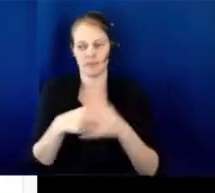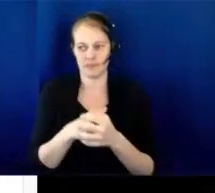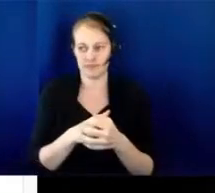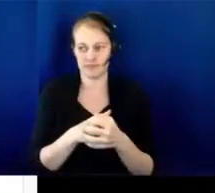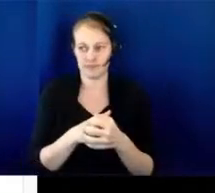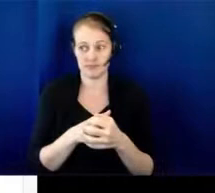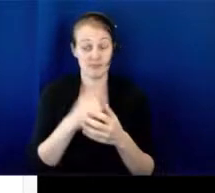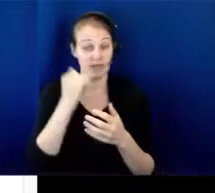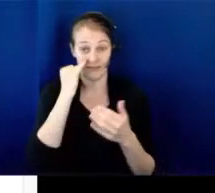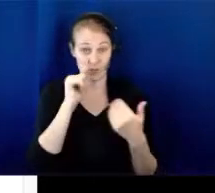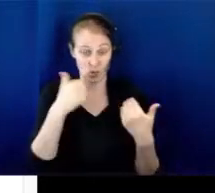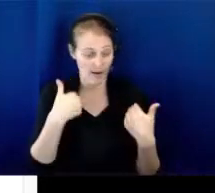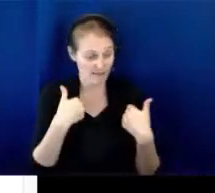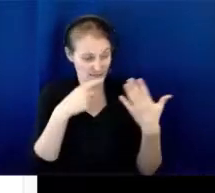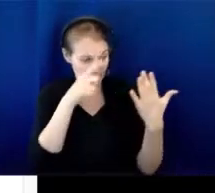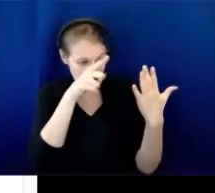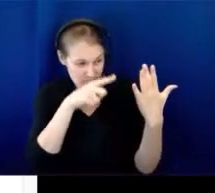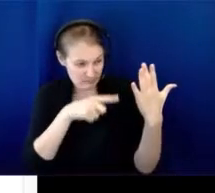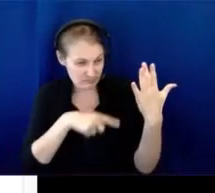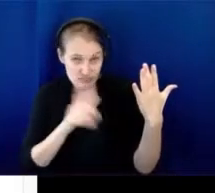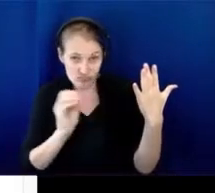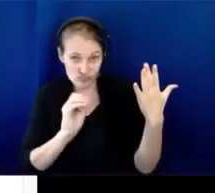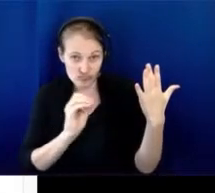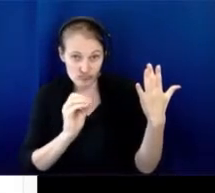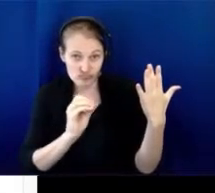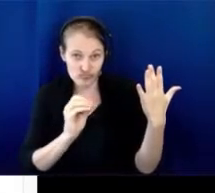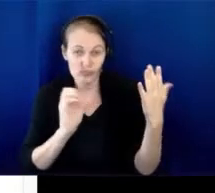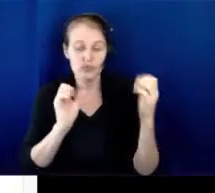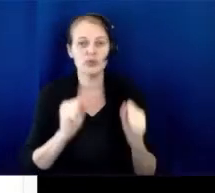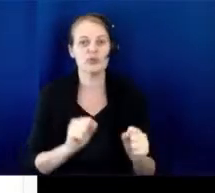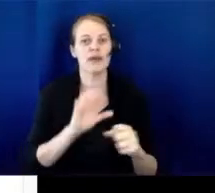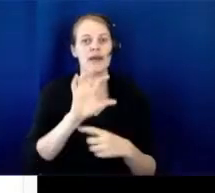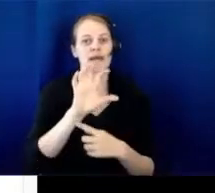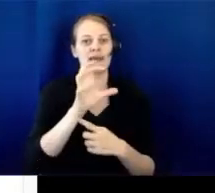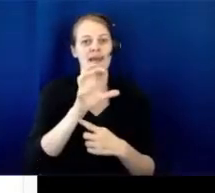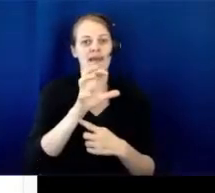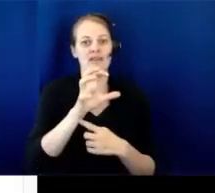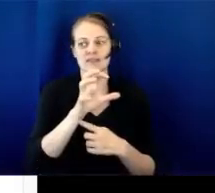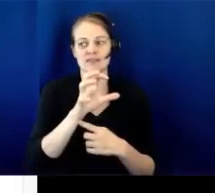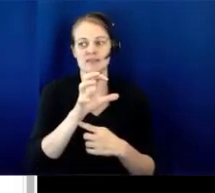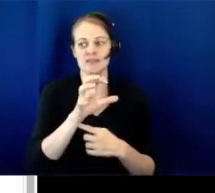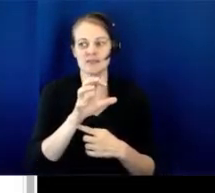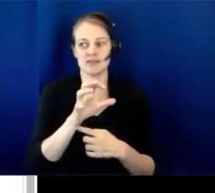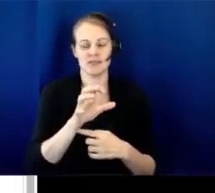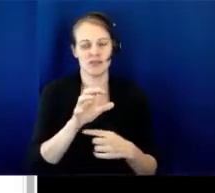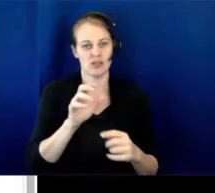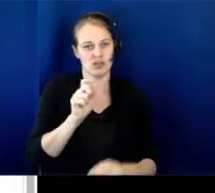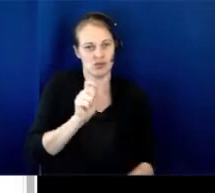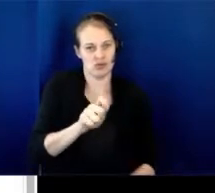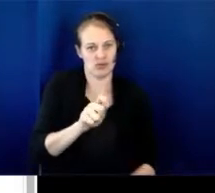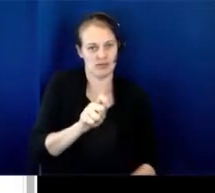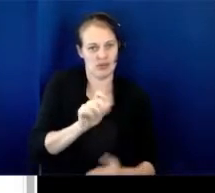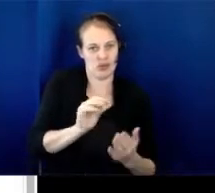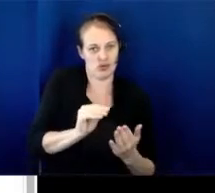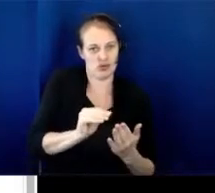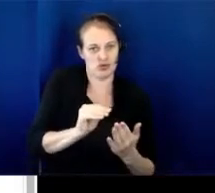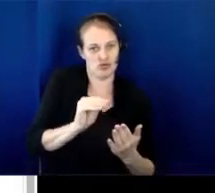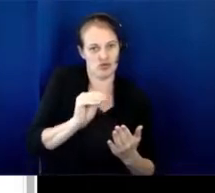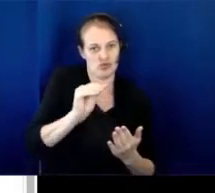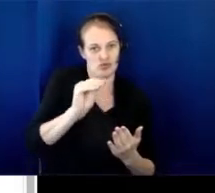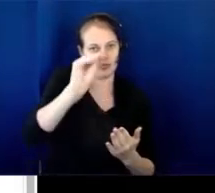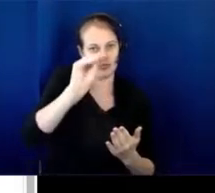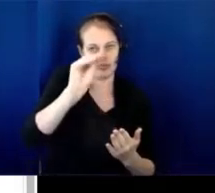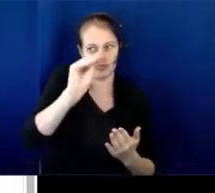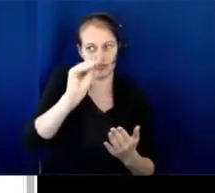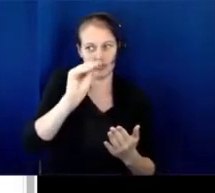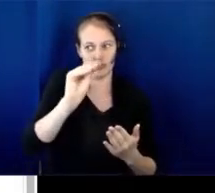don't have it in your course menu, you can come down into Canvas, go ahead and drag this. I personally like to drag it, and I like to drag it to a place